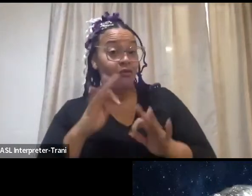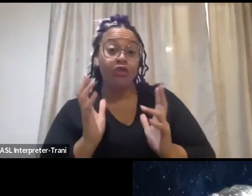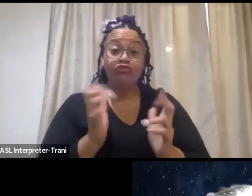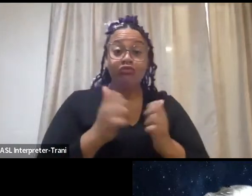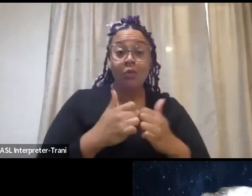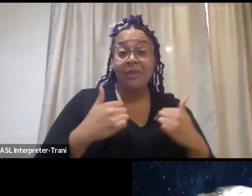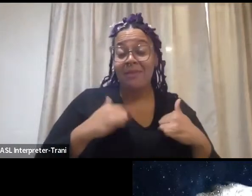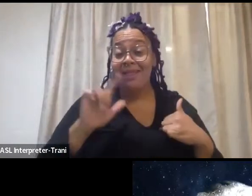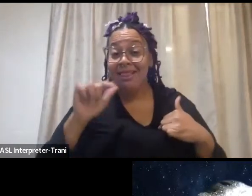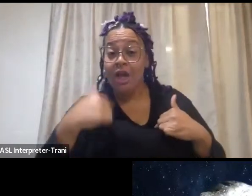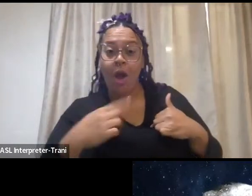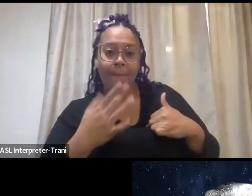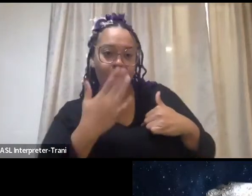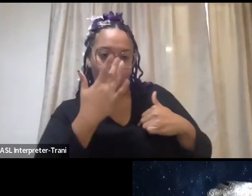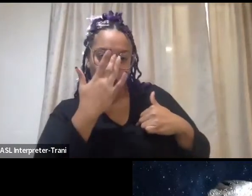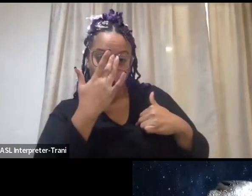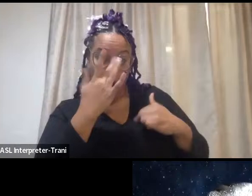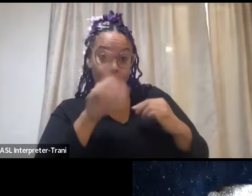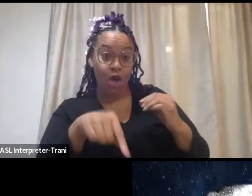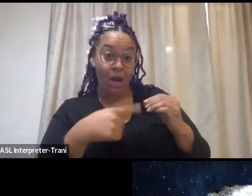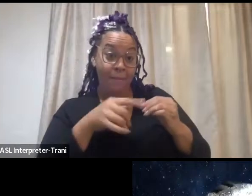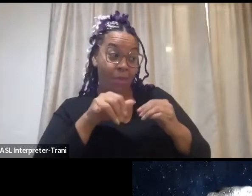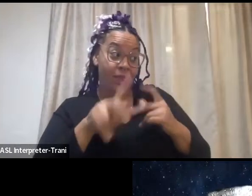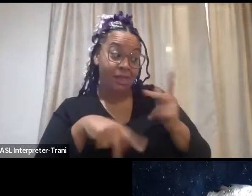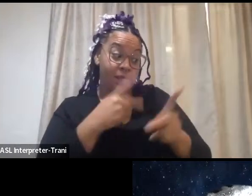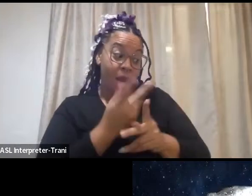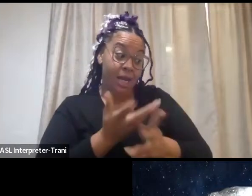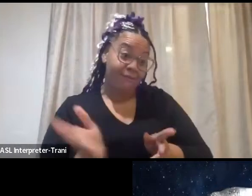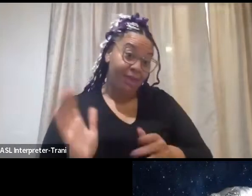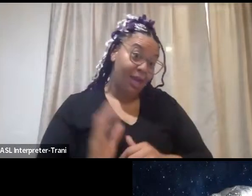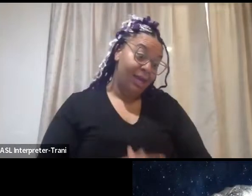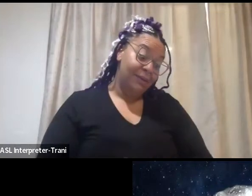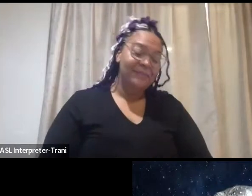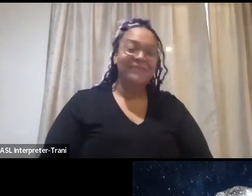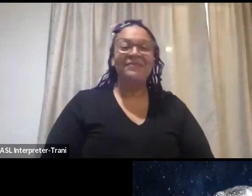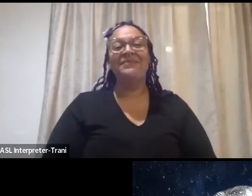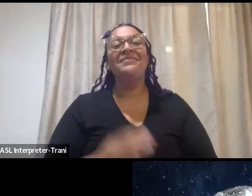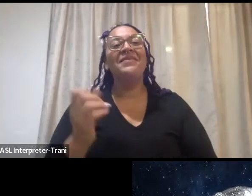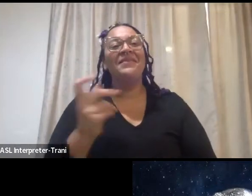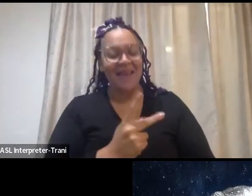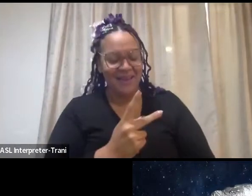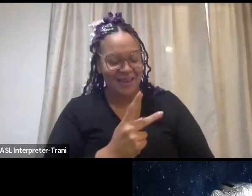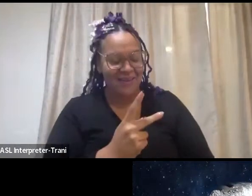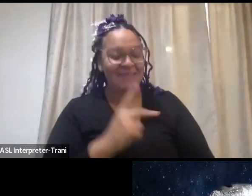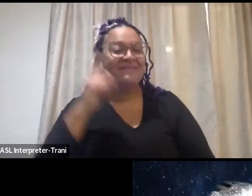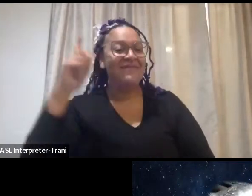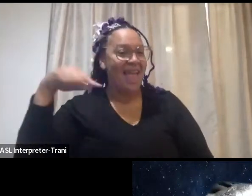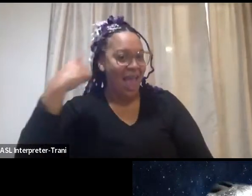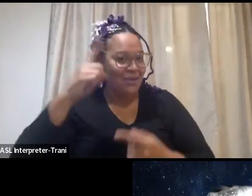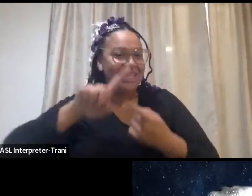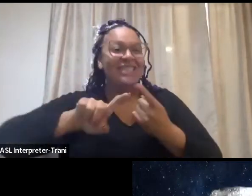a nerd about this stuff. So, all right, my Aries friends.